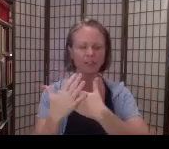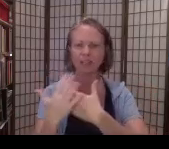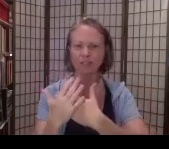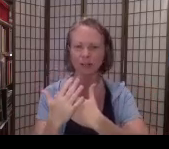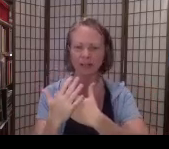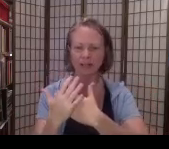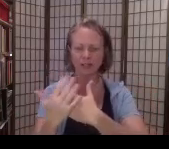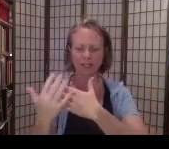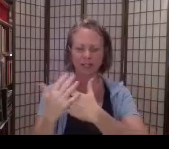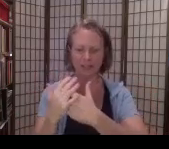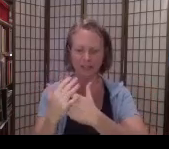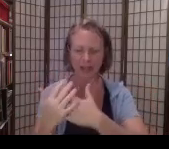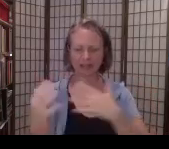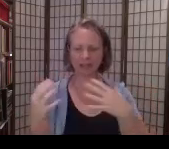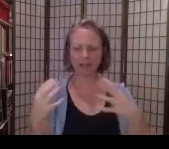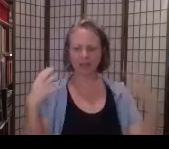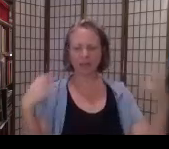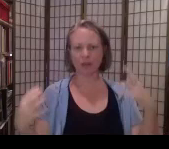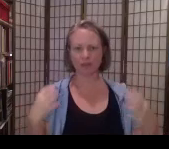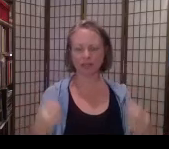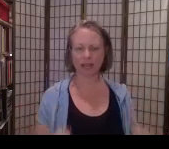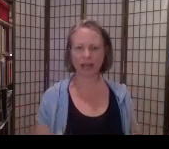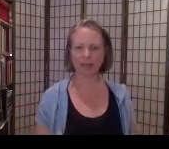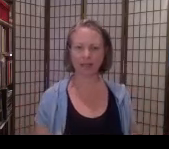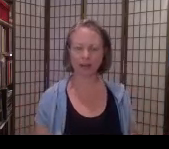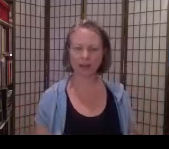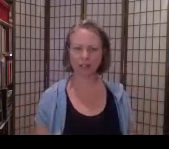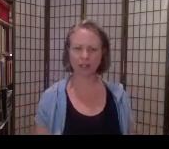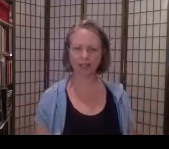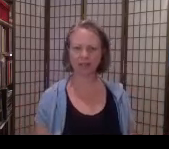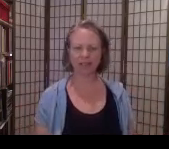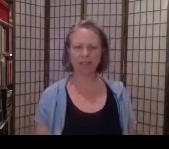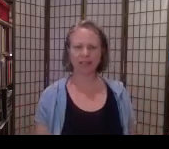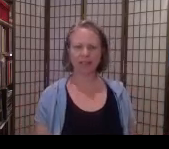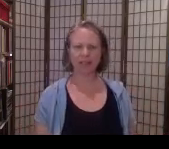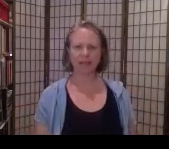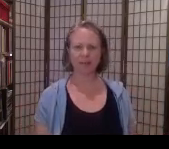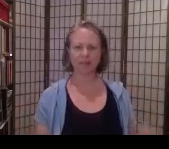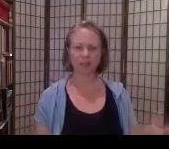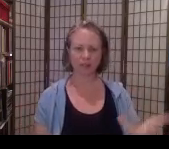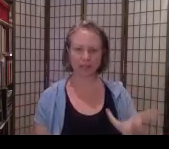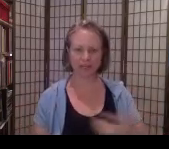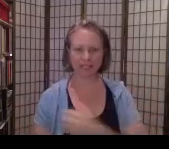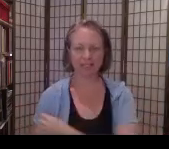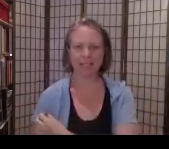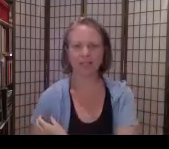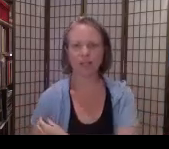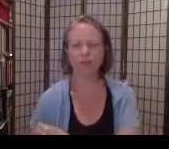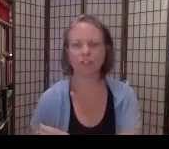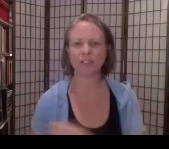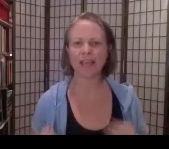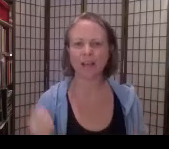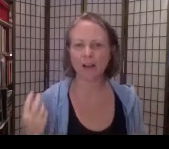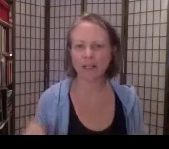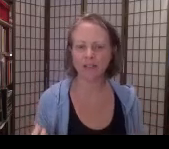it just touches our energy and impacts the other things that happen in our energy, that for some reason it's saying